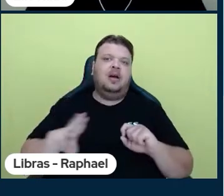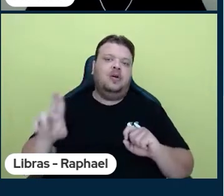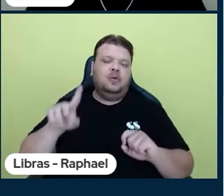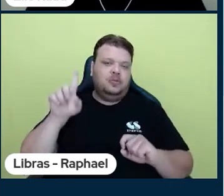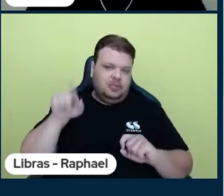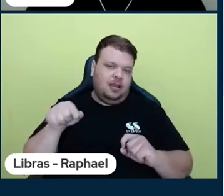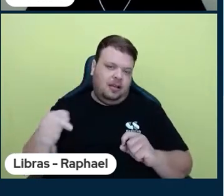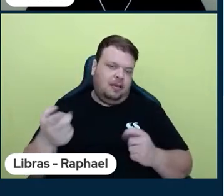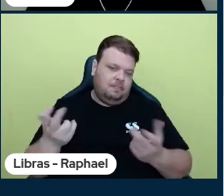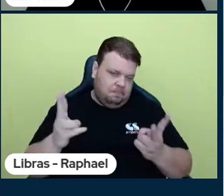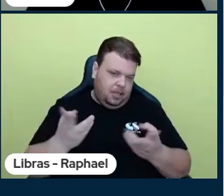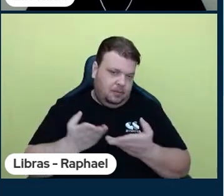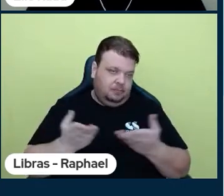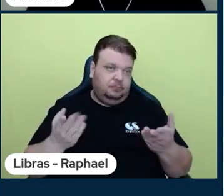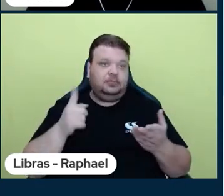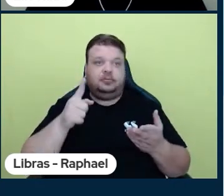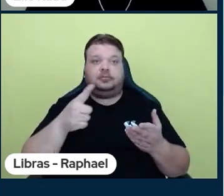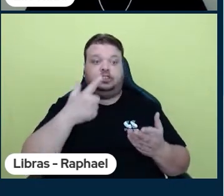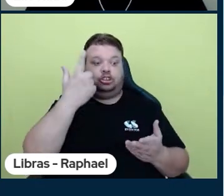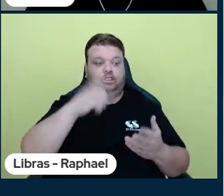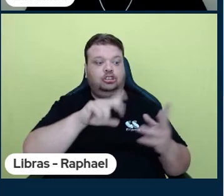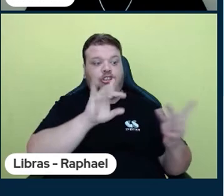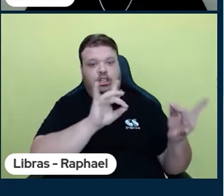the website. So instead of having Google